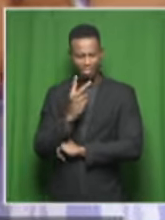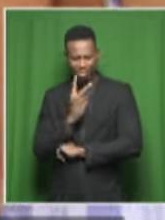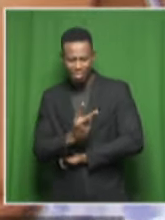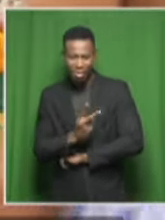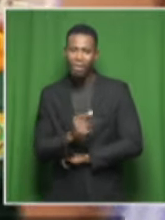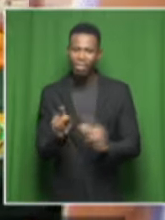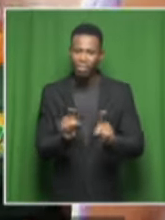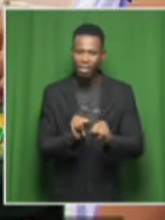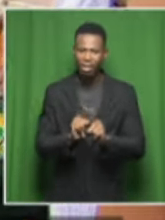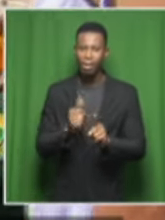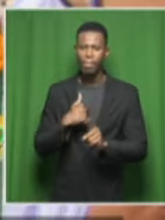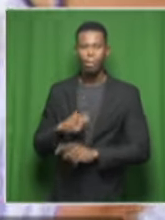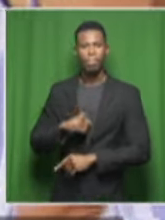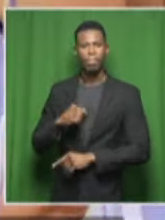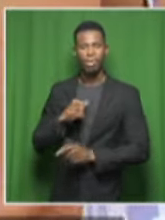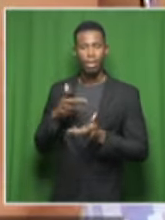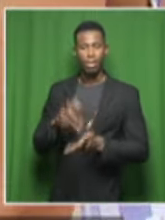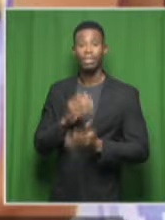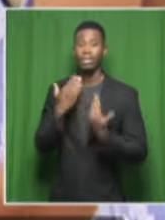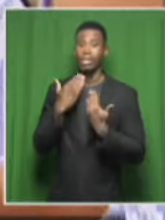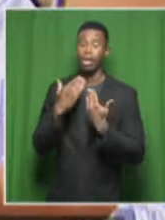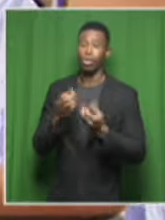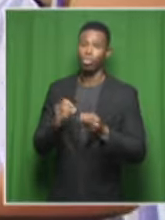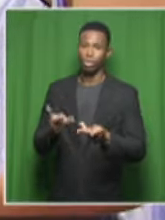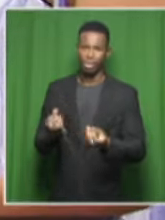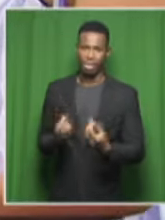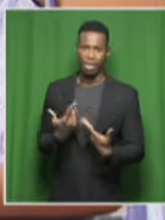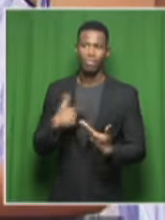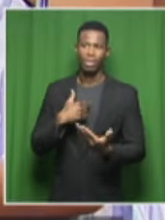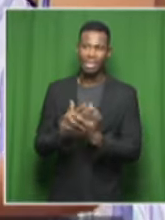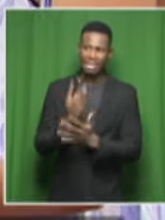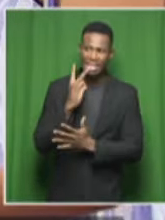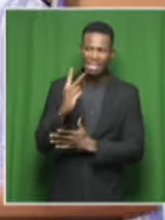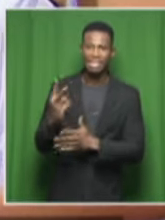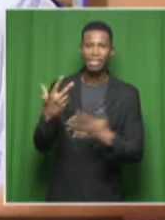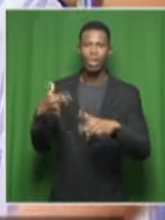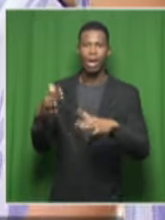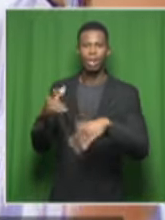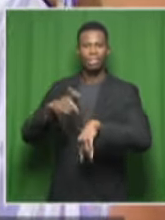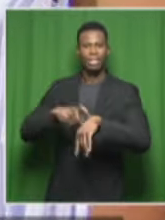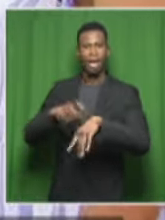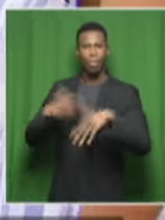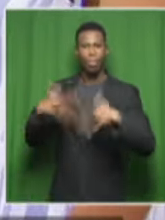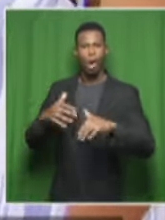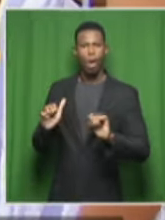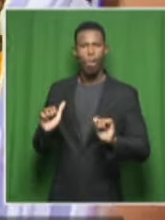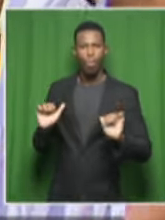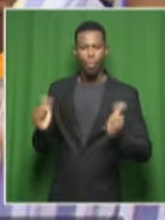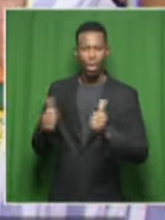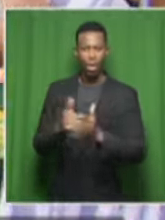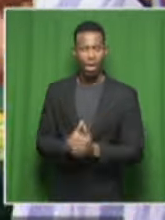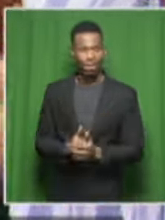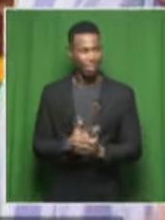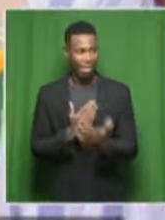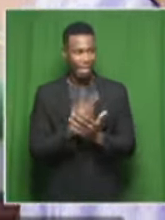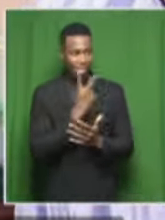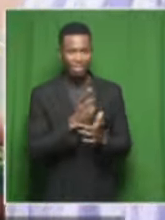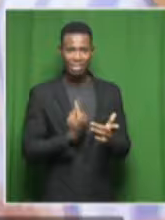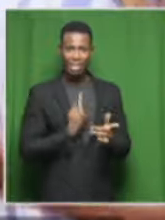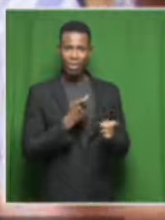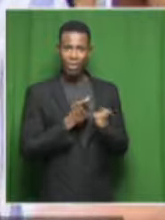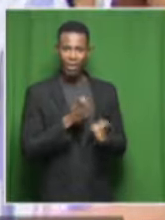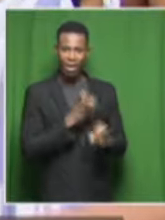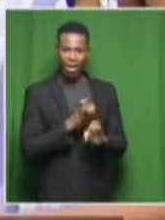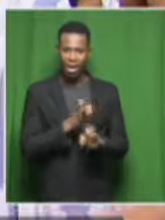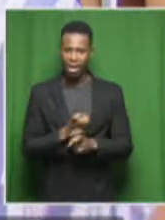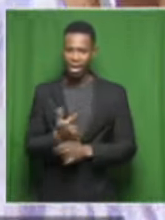here. Thank you for offering the opportunity for us to see this great time of our lives. Sada, you can't even contain yourself. Yeah. I'm